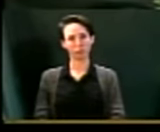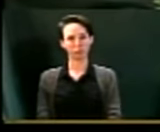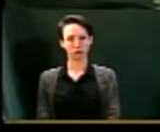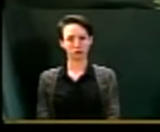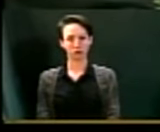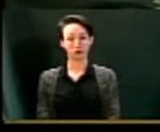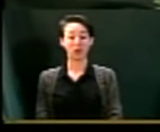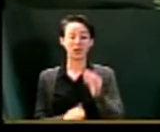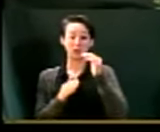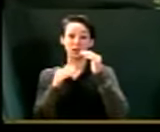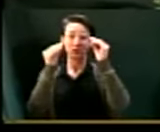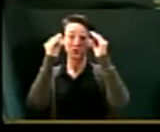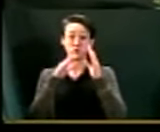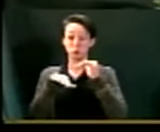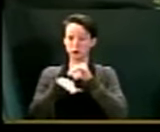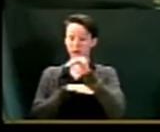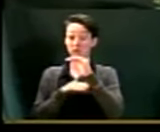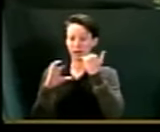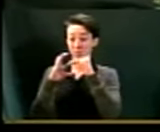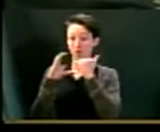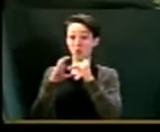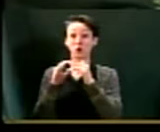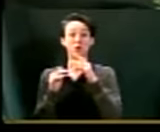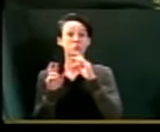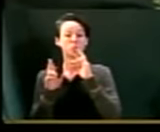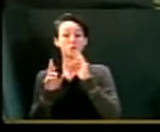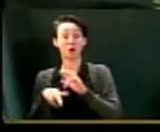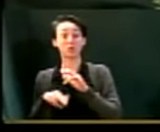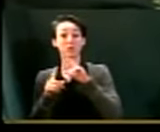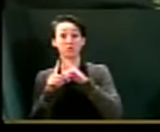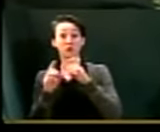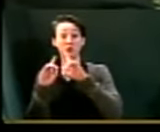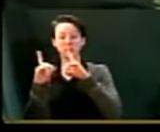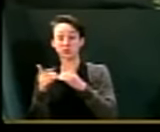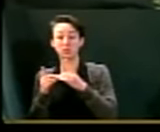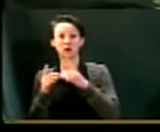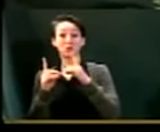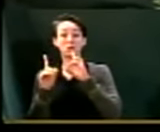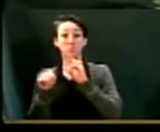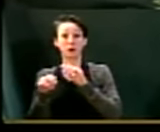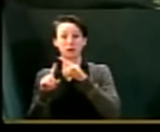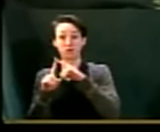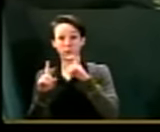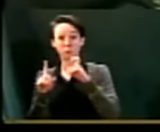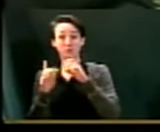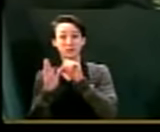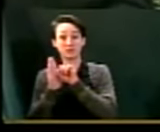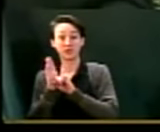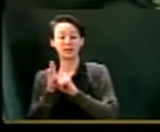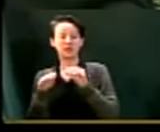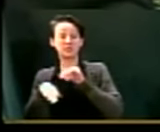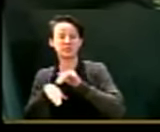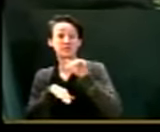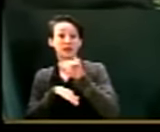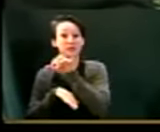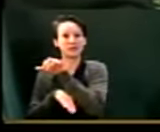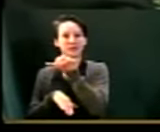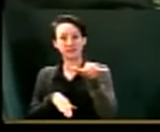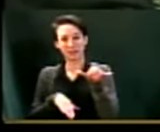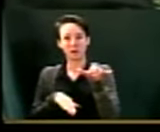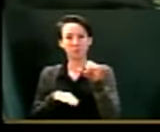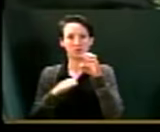When teachers sent emails, the response from districts and from the state was either to resend that same email from the